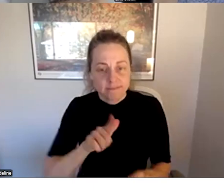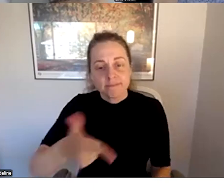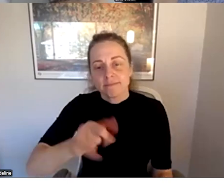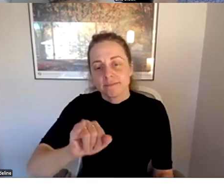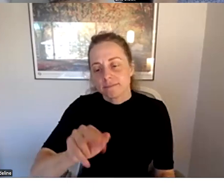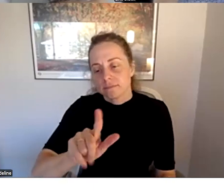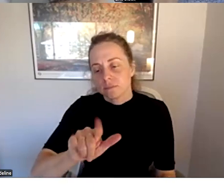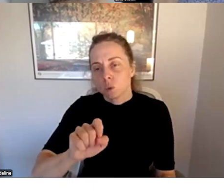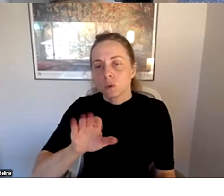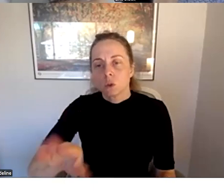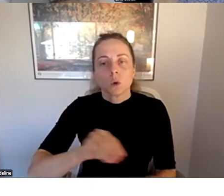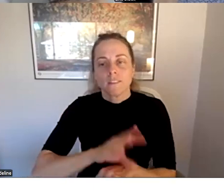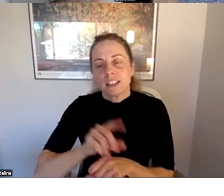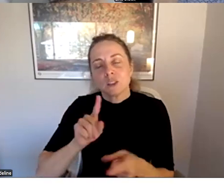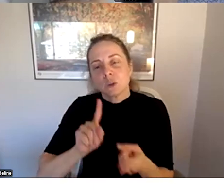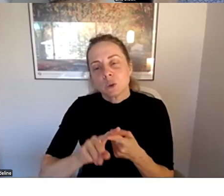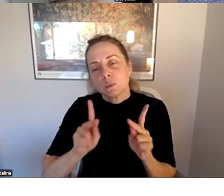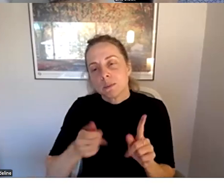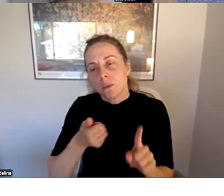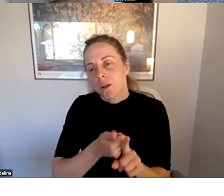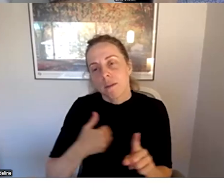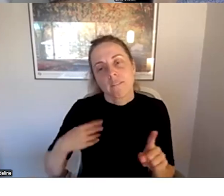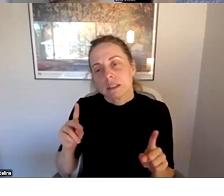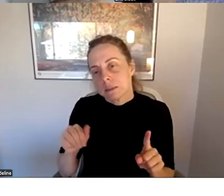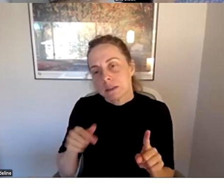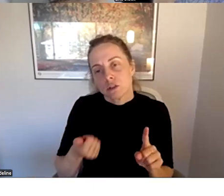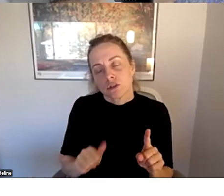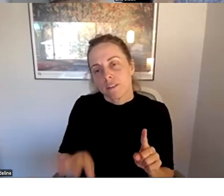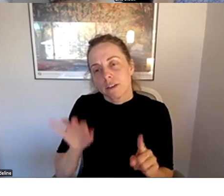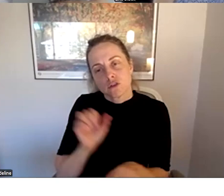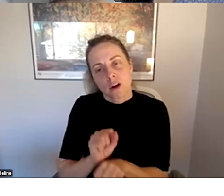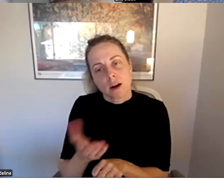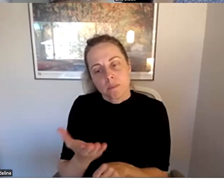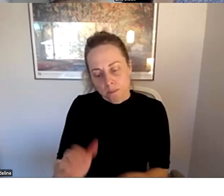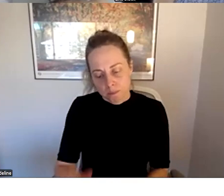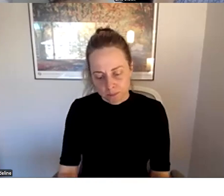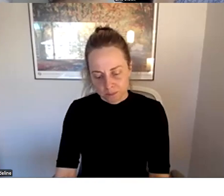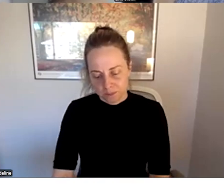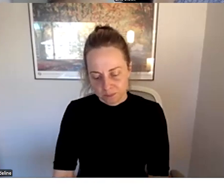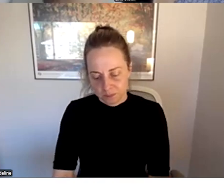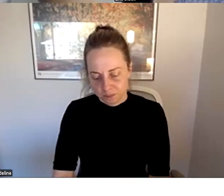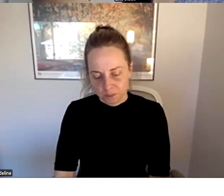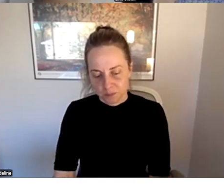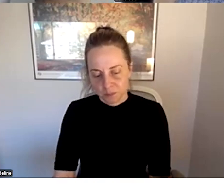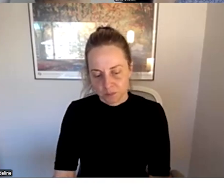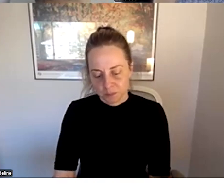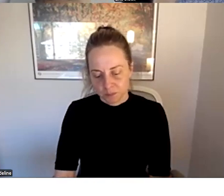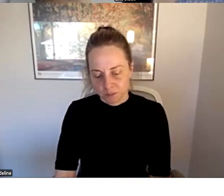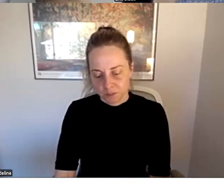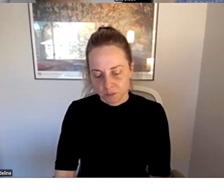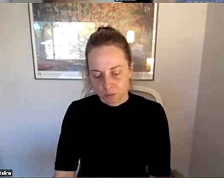What advice would you have for a person with disabilities who's trying to find a job? So I would say if you